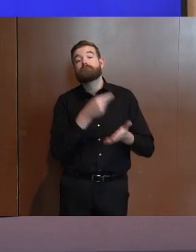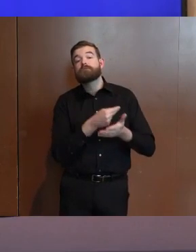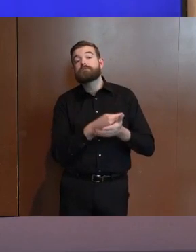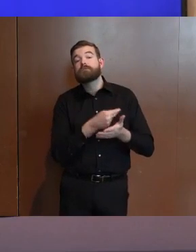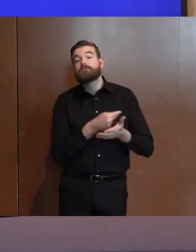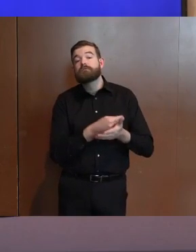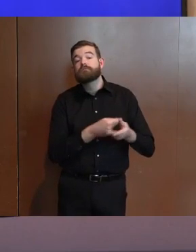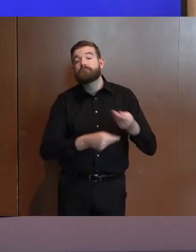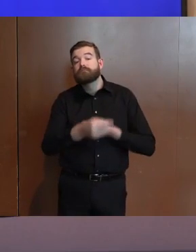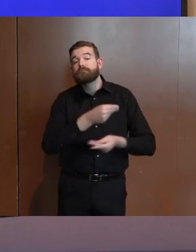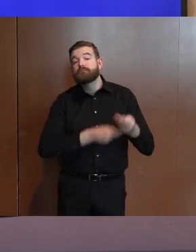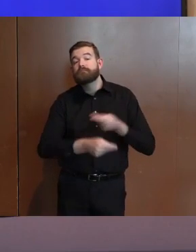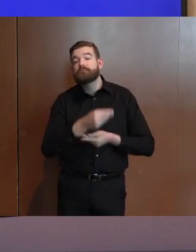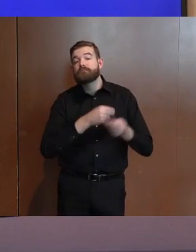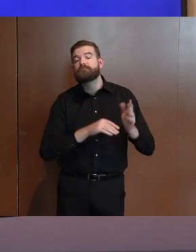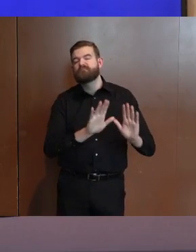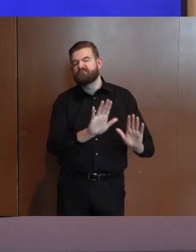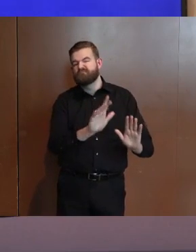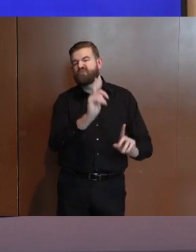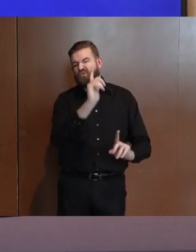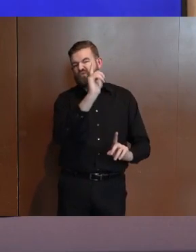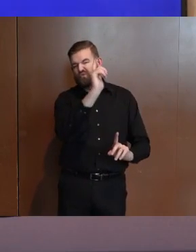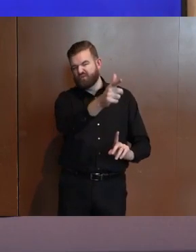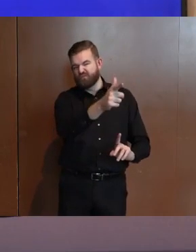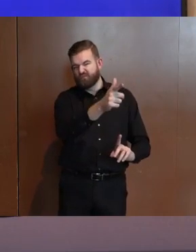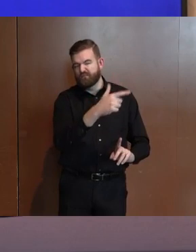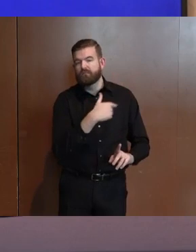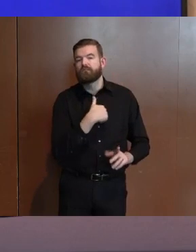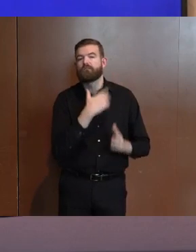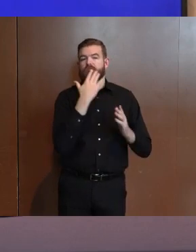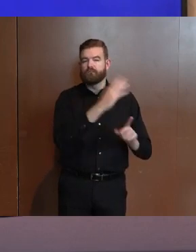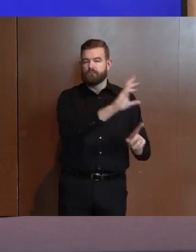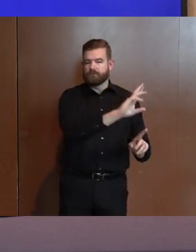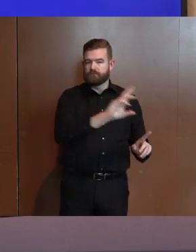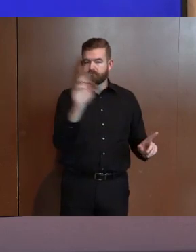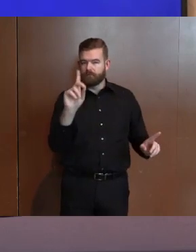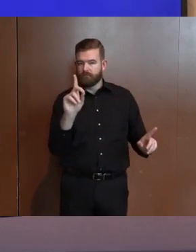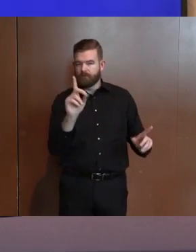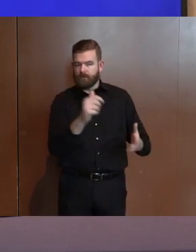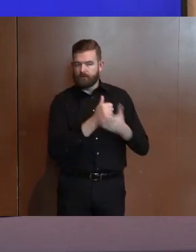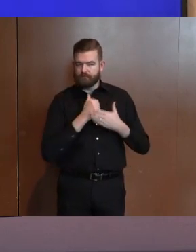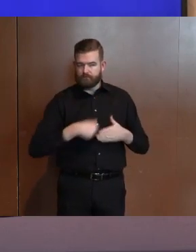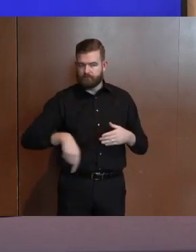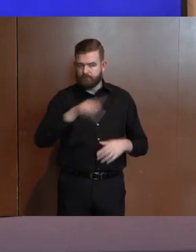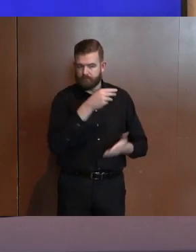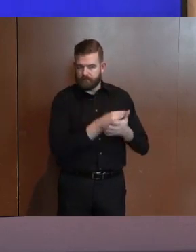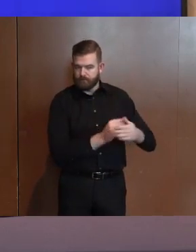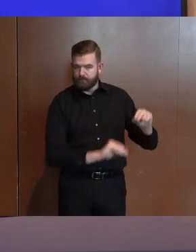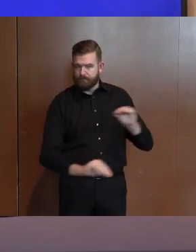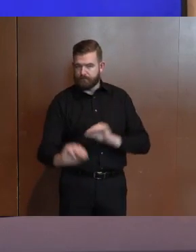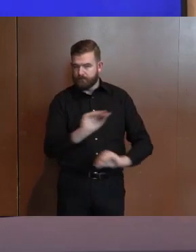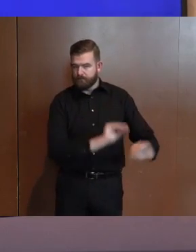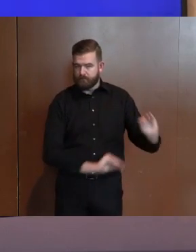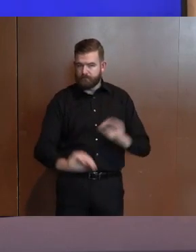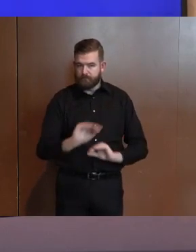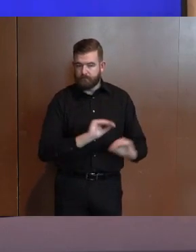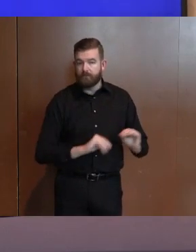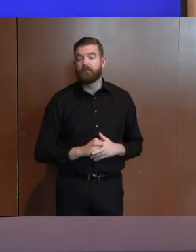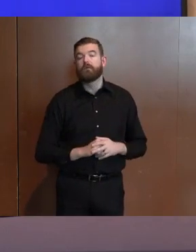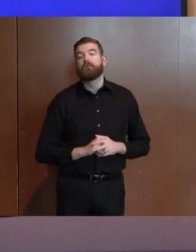again, I want to thank everybody on both sides of the aisle for helping us end in a good place. Too early to tell,